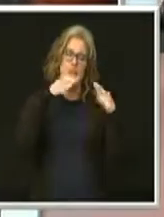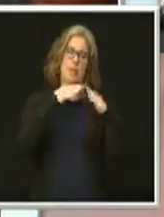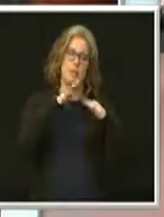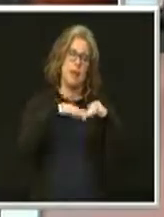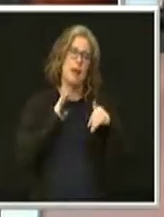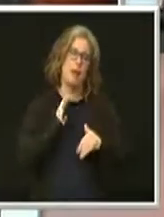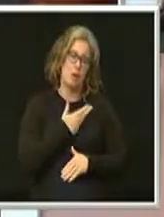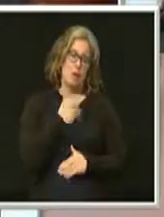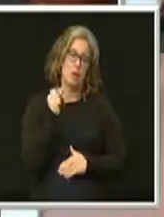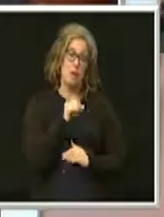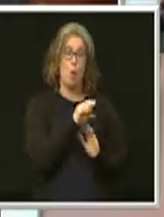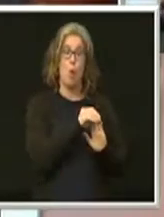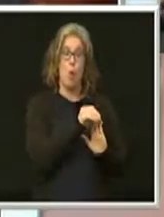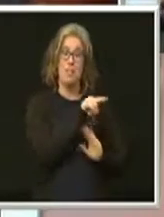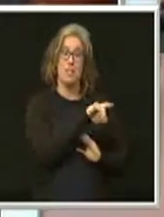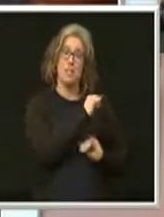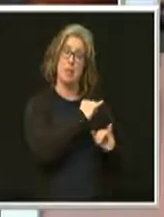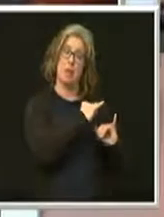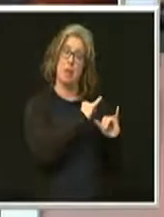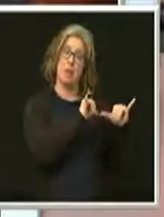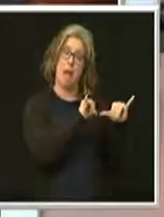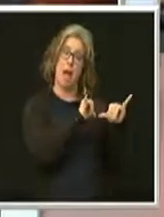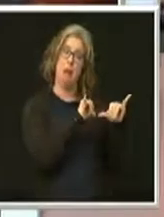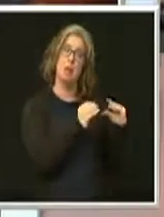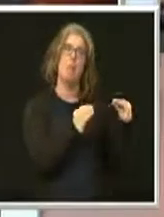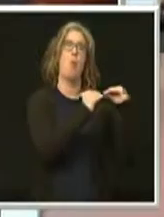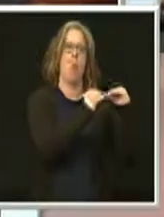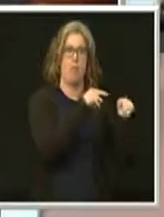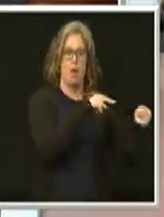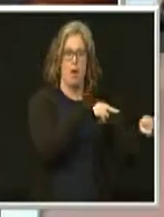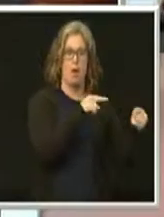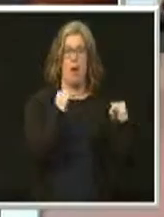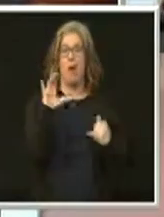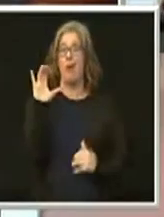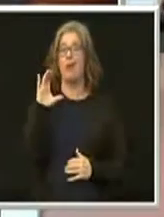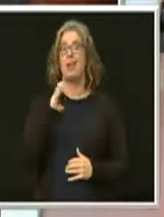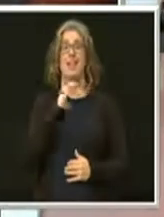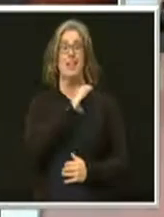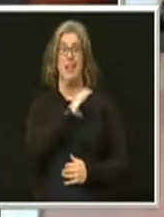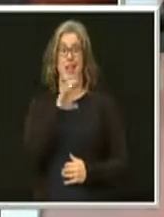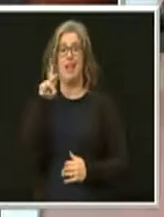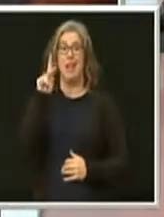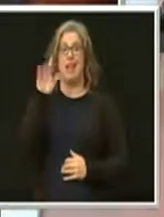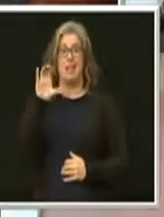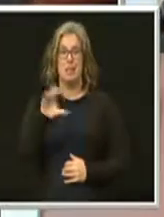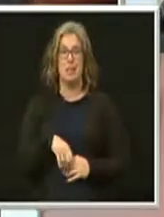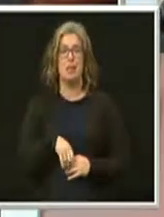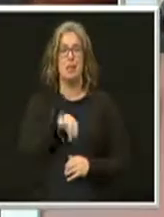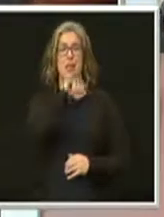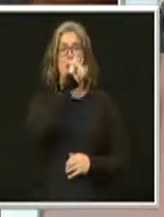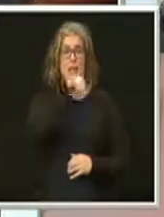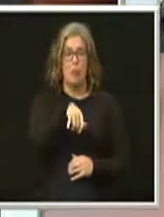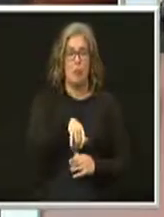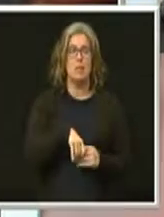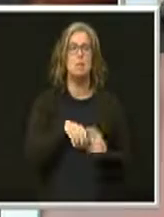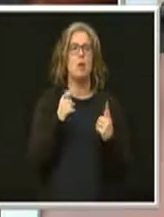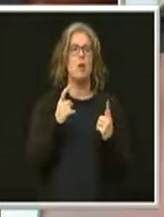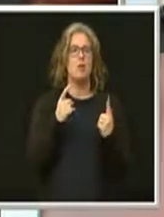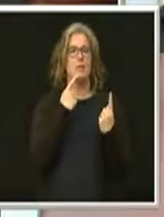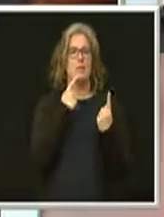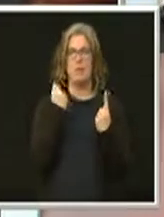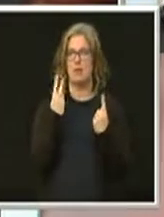ours. New Orleans is about the same, a whole lot more. And now Cleveland, Kansas City, Indianapolis. So as I've